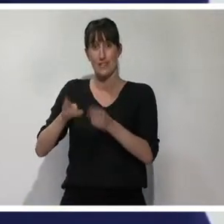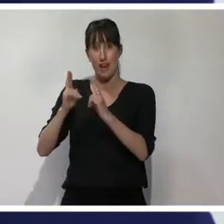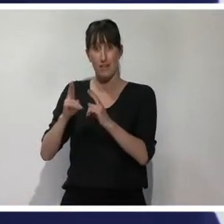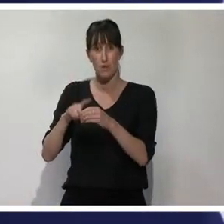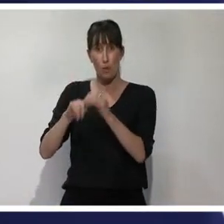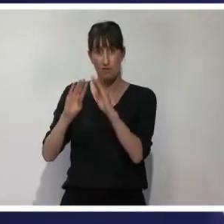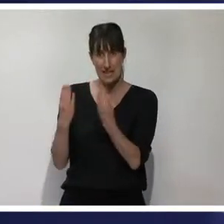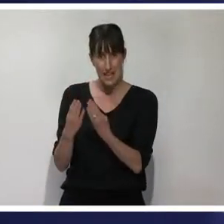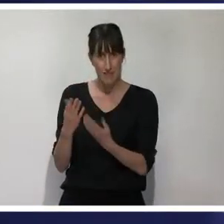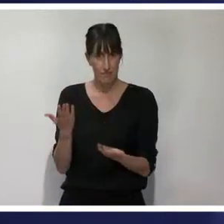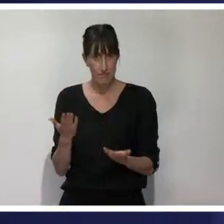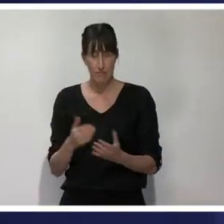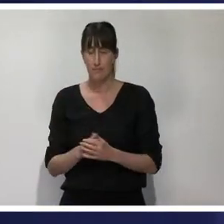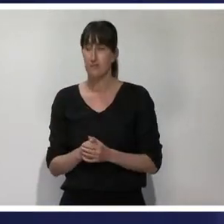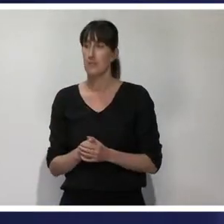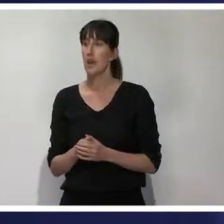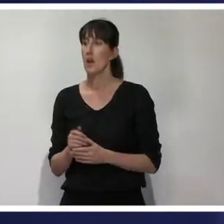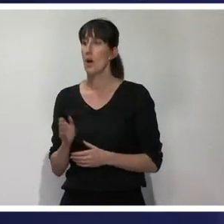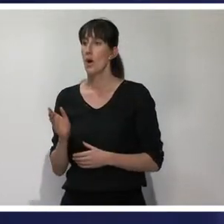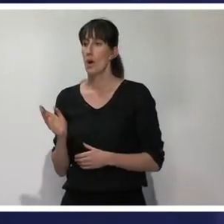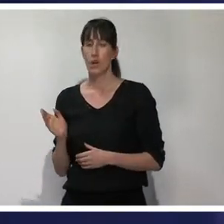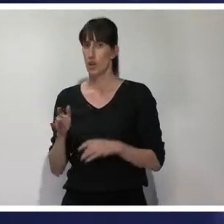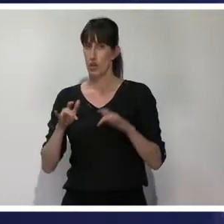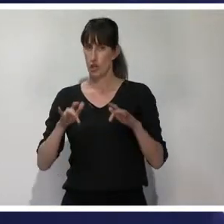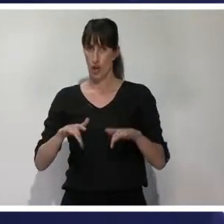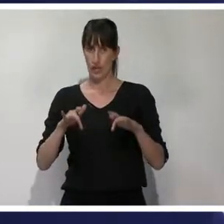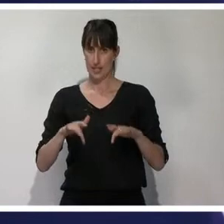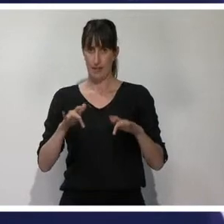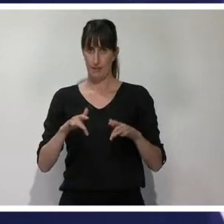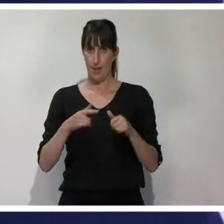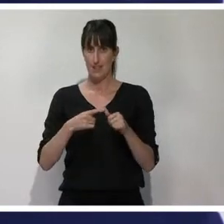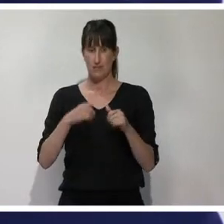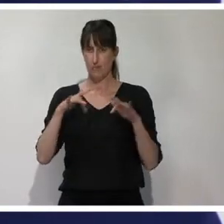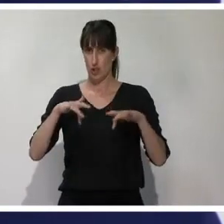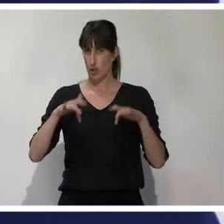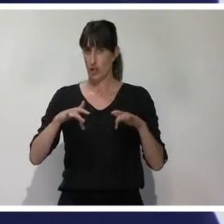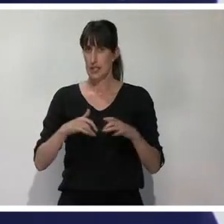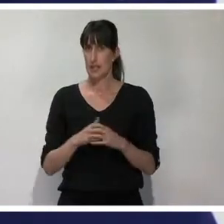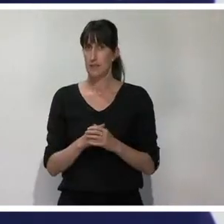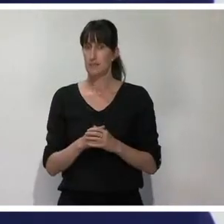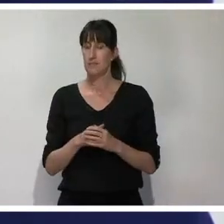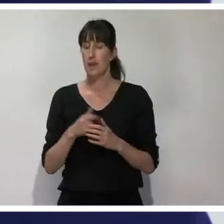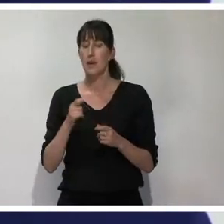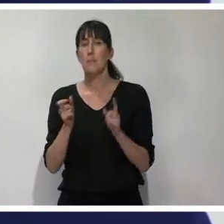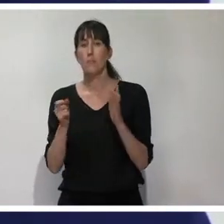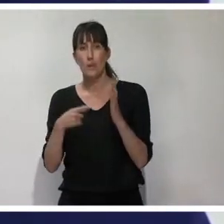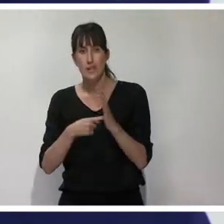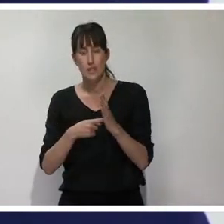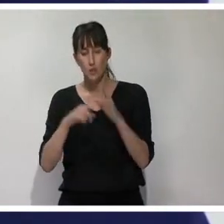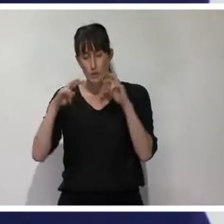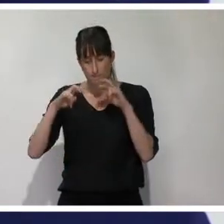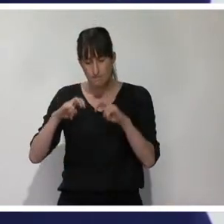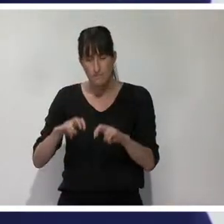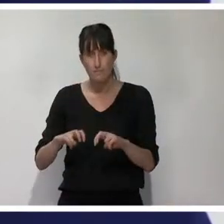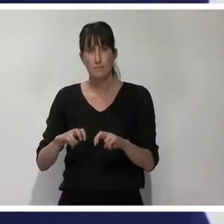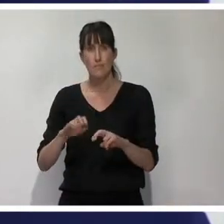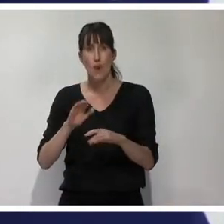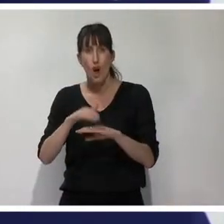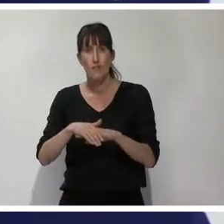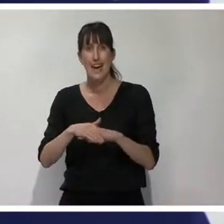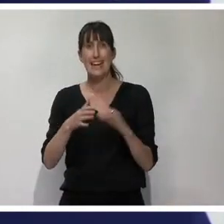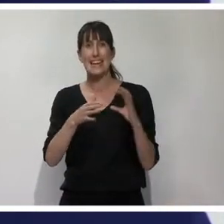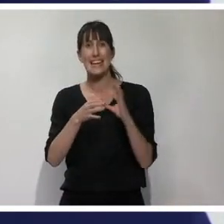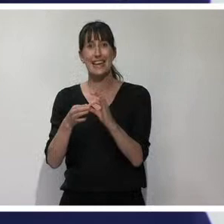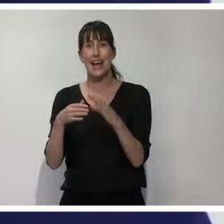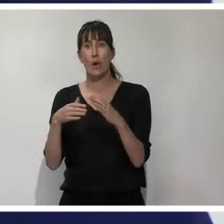interviews that are ongoing with the new probable cases, because of course that's important to seeing whether or not there are any links to either MIQ or